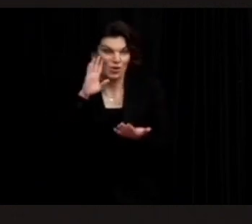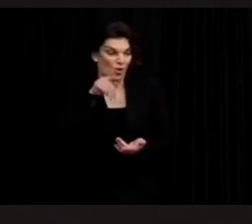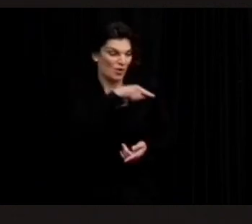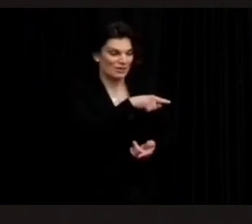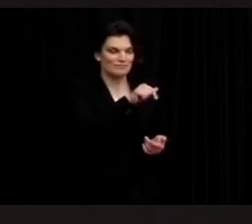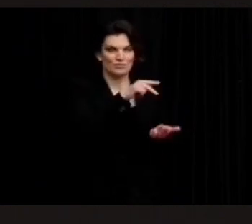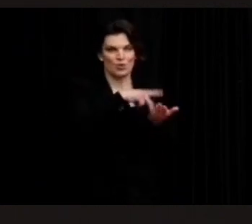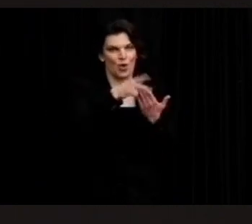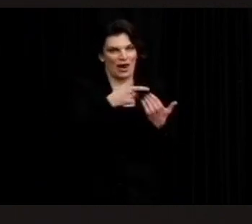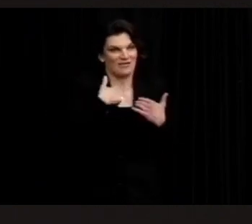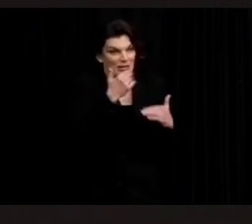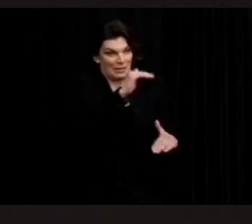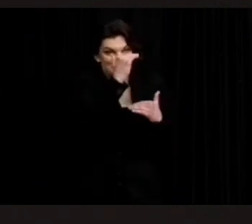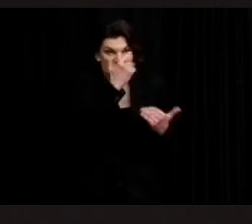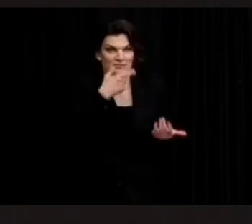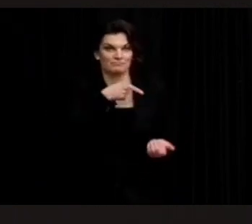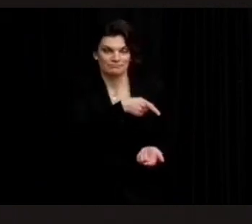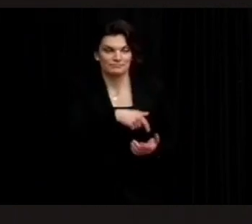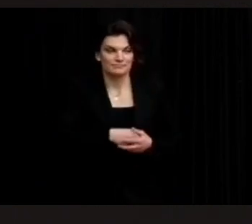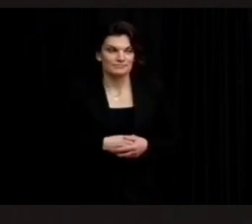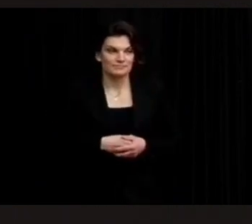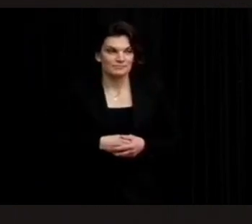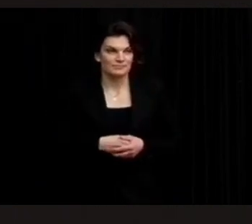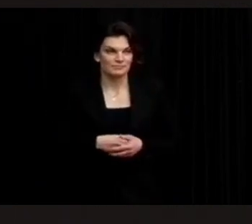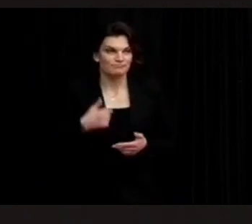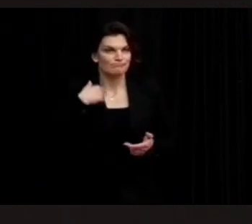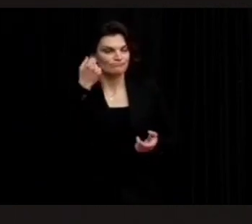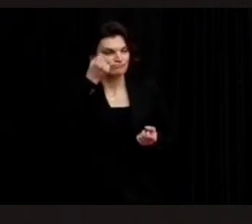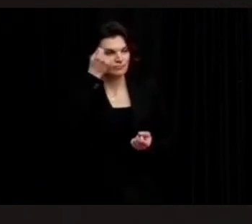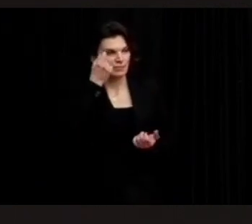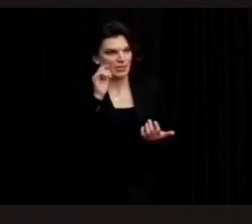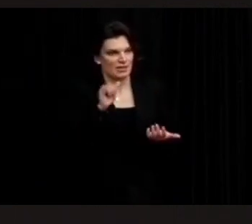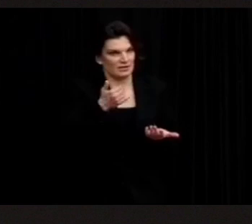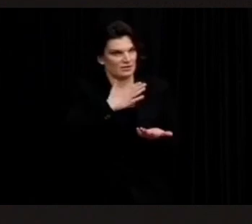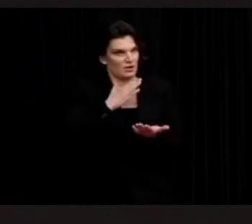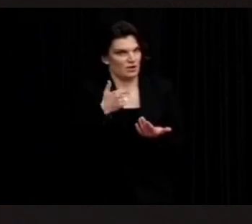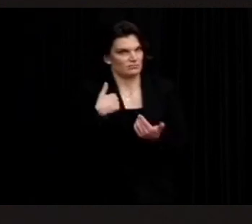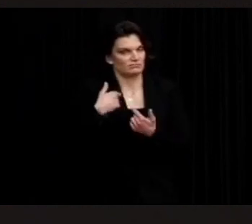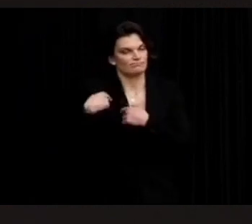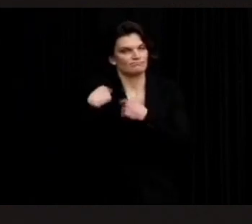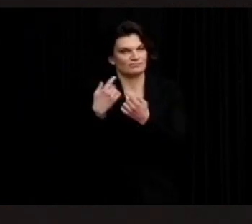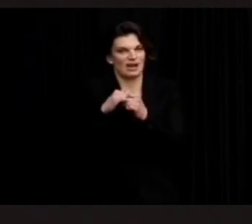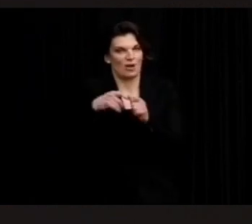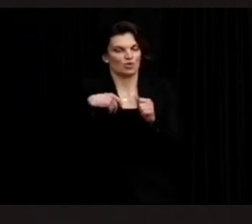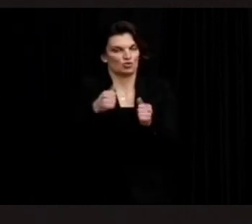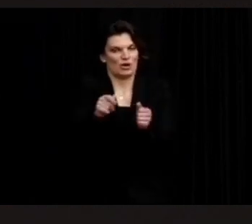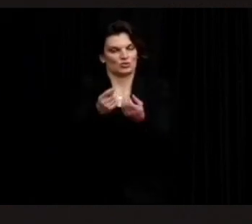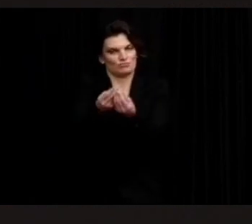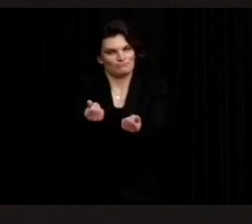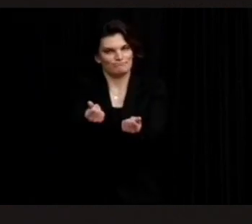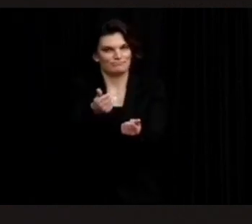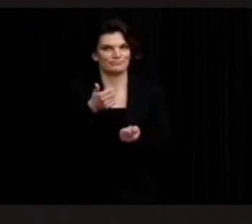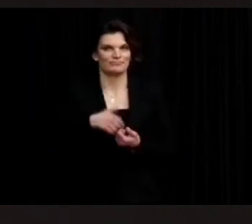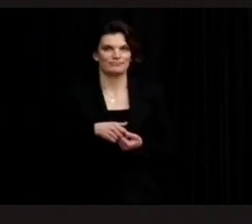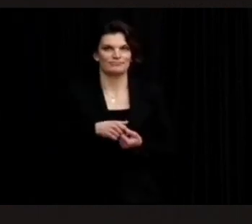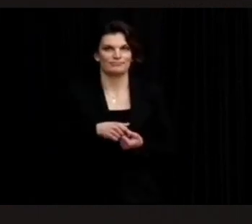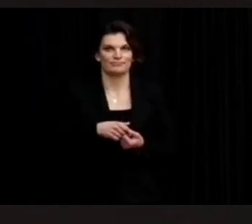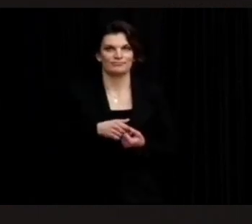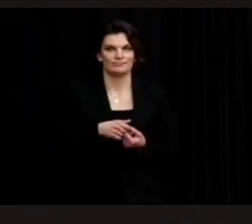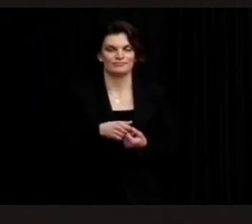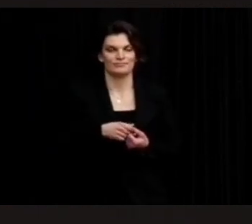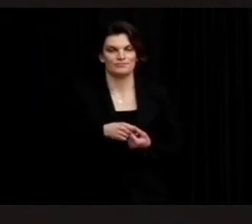limitations with the HCV program. So I would say that's where we're kind of trying to tackle that and come to